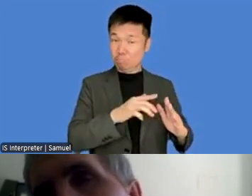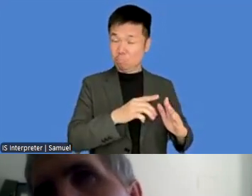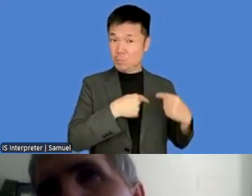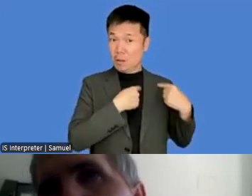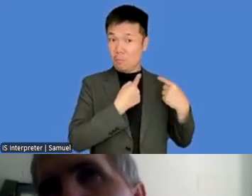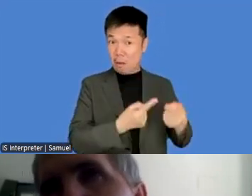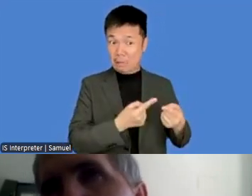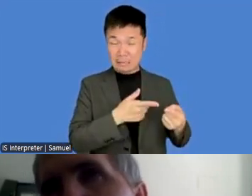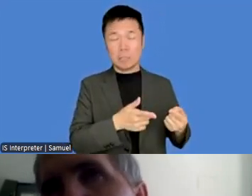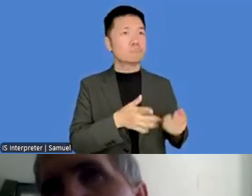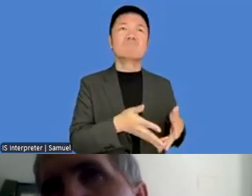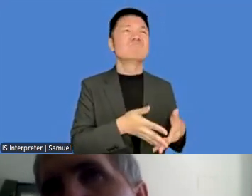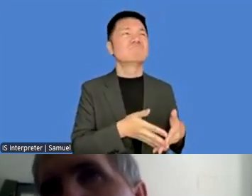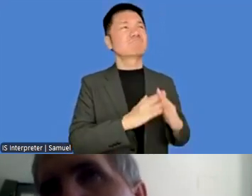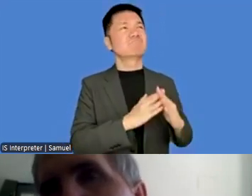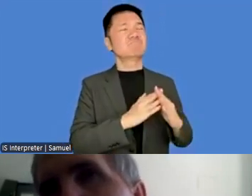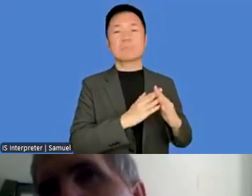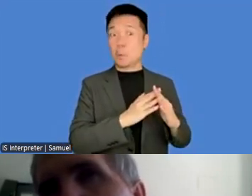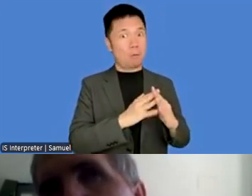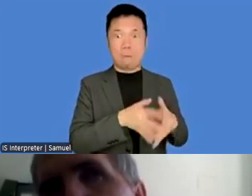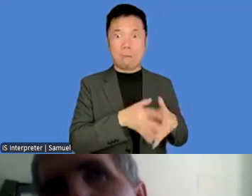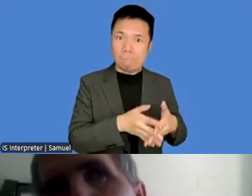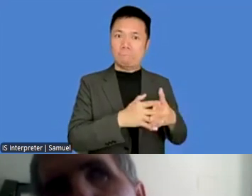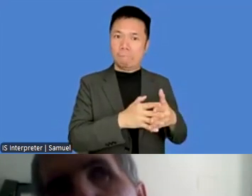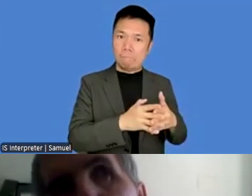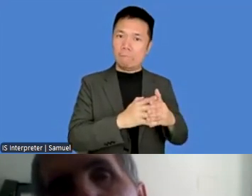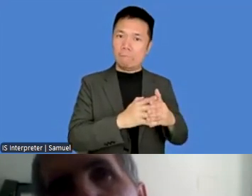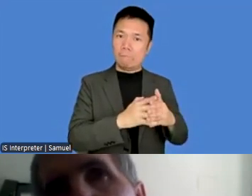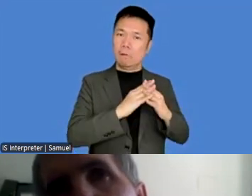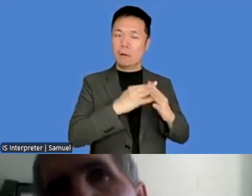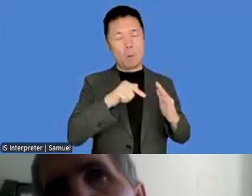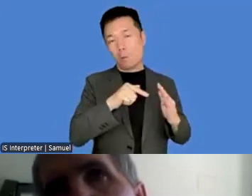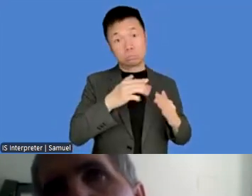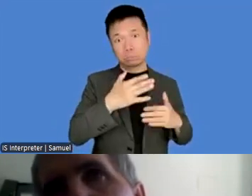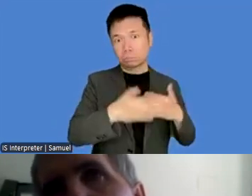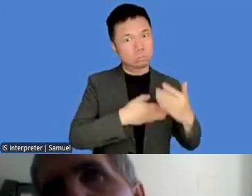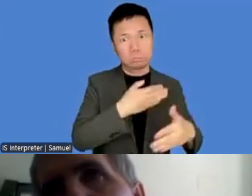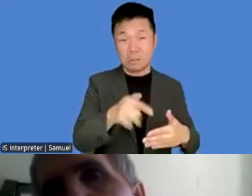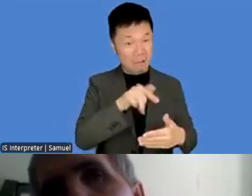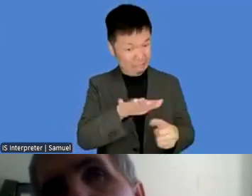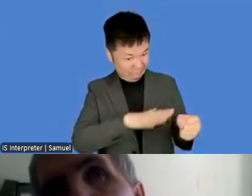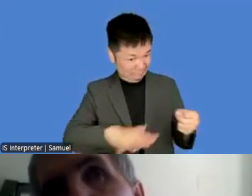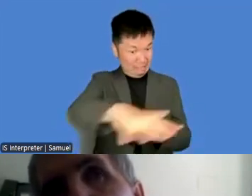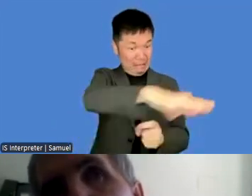easy. Because we are speaking about a very, very complicated context.